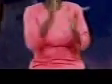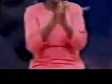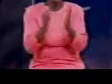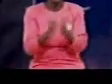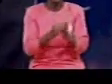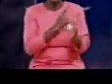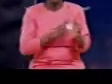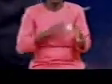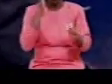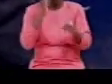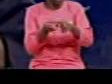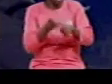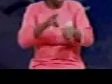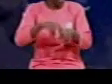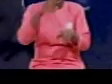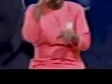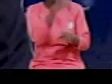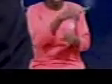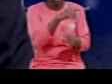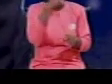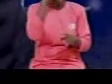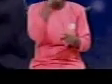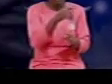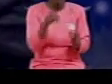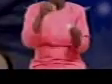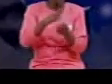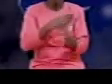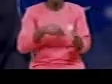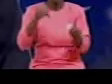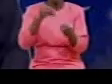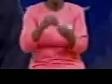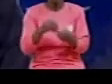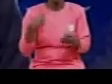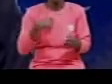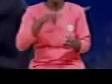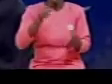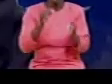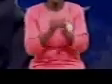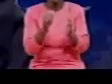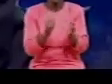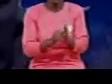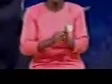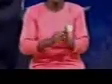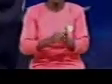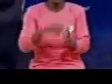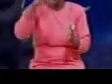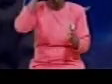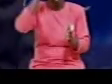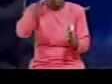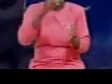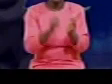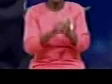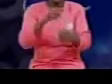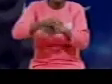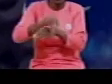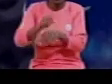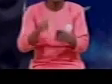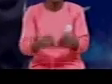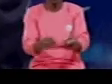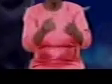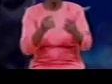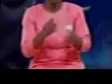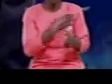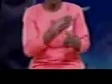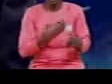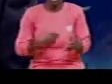that sharp, pungent power. We need that sharp, pungent wisdom. We need that sharp, pungent messages to come and bring the souls